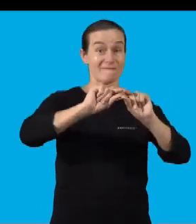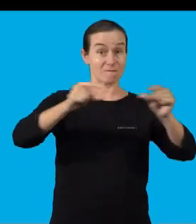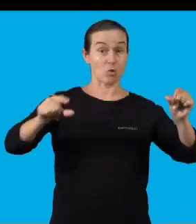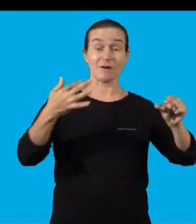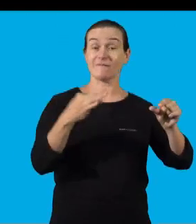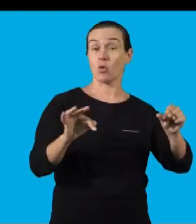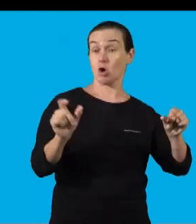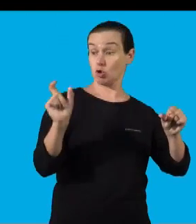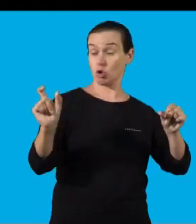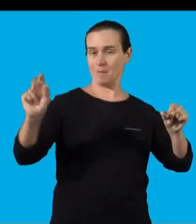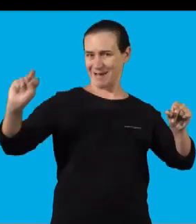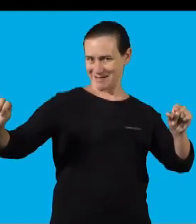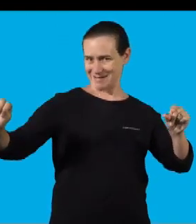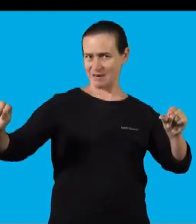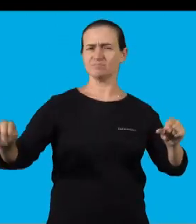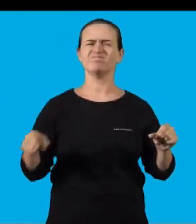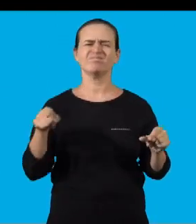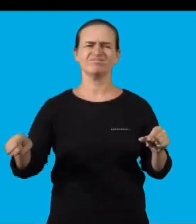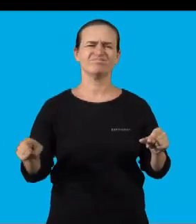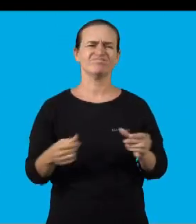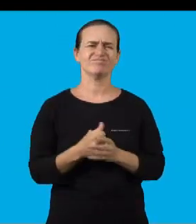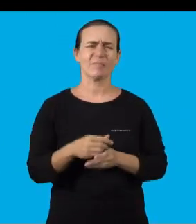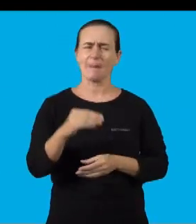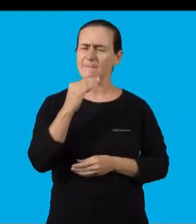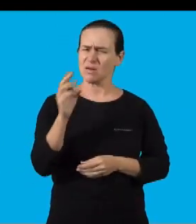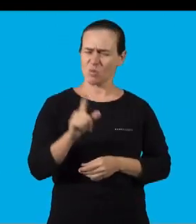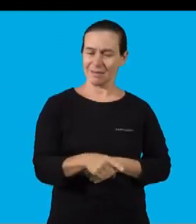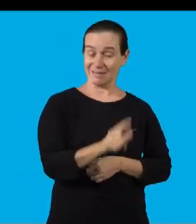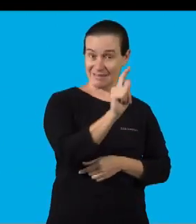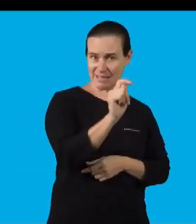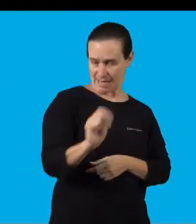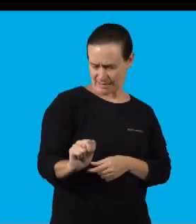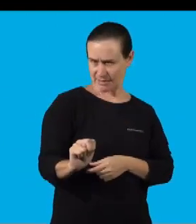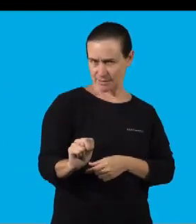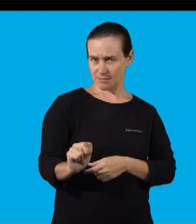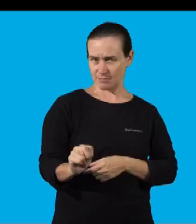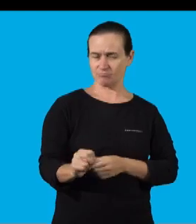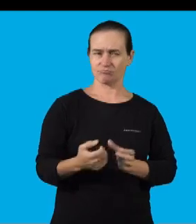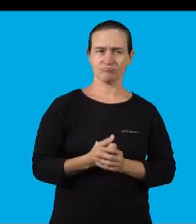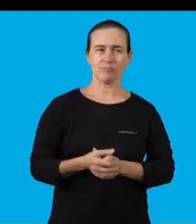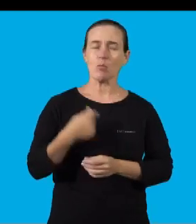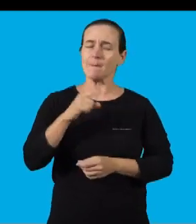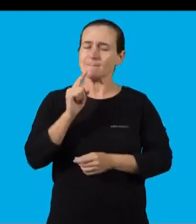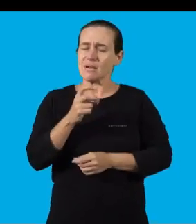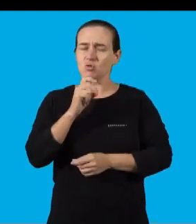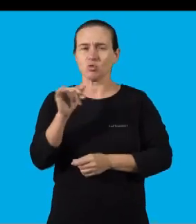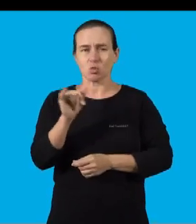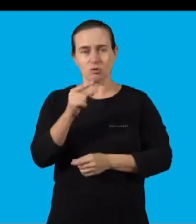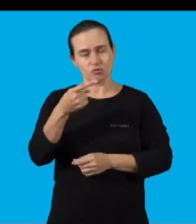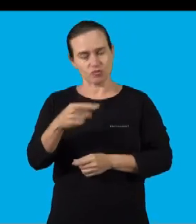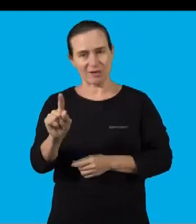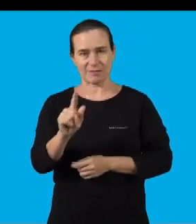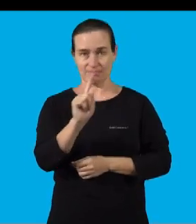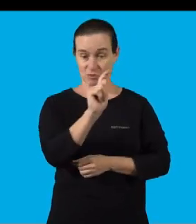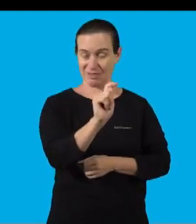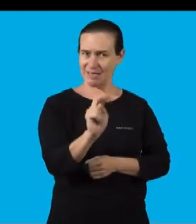to look at our formula sheet, and we know that the nth term is defined by Tn, but now make sure you use the correct